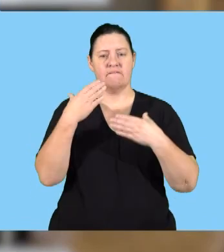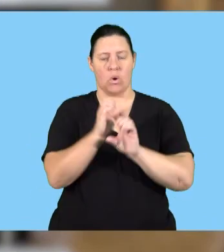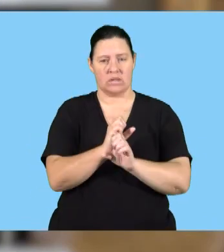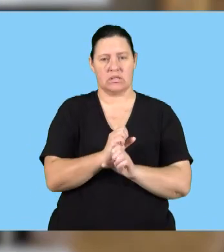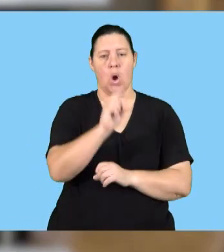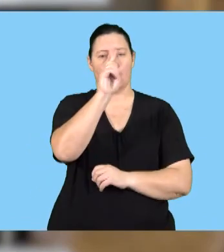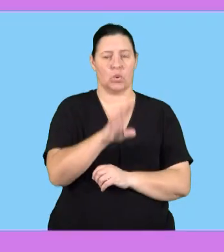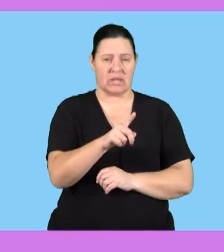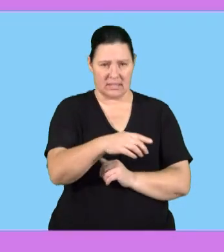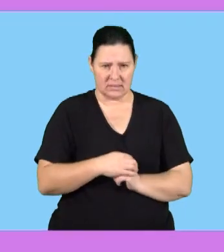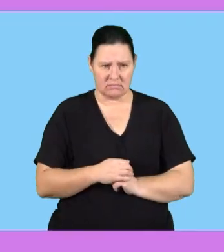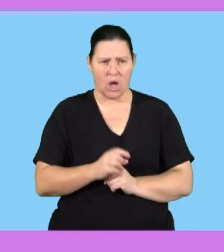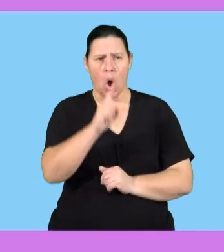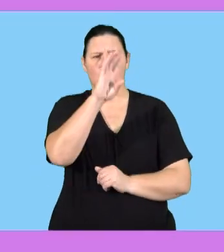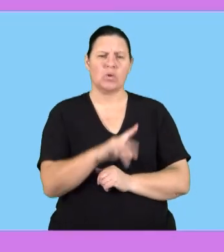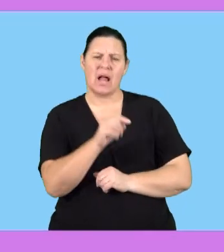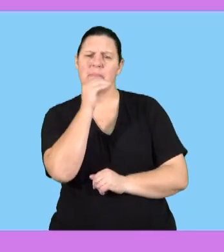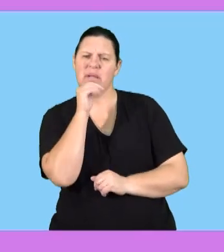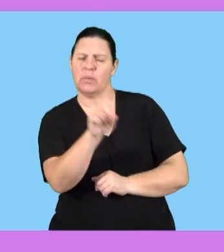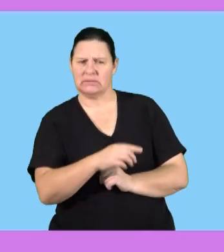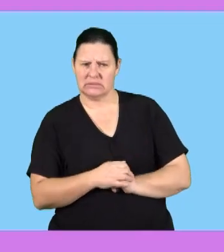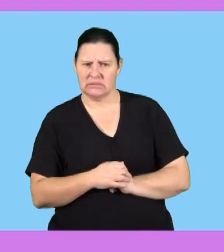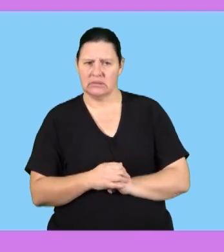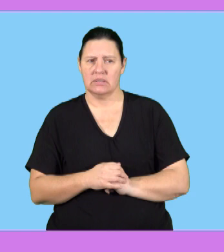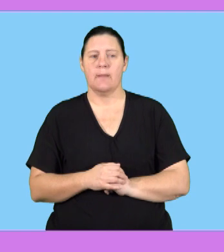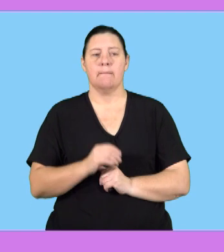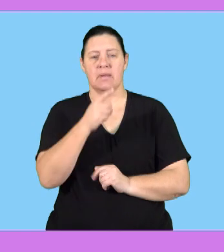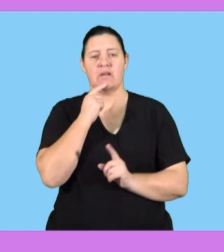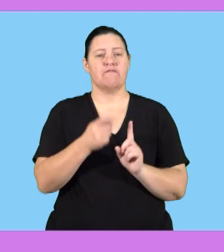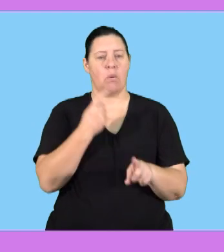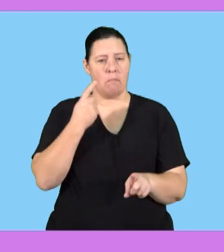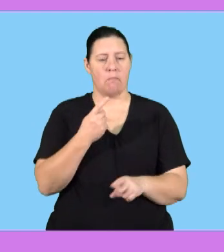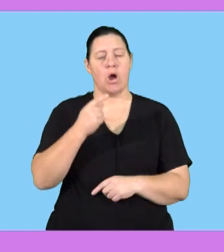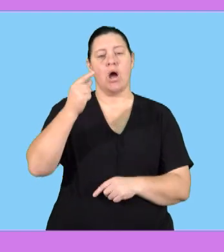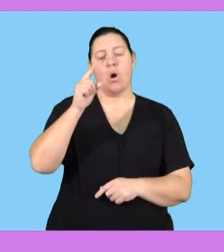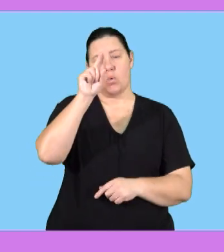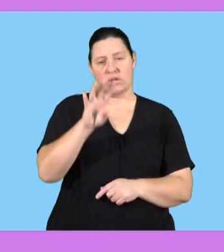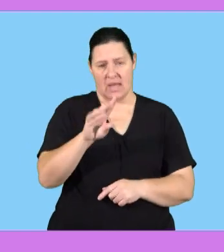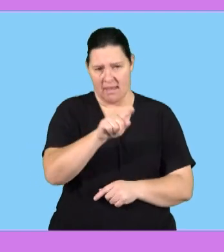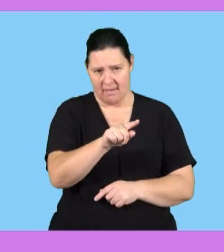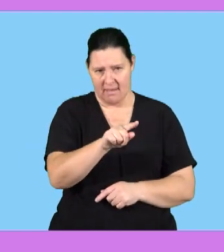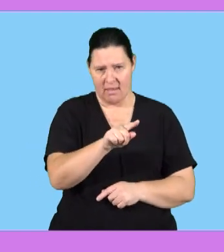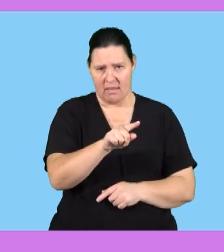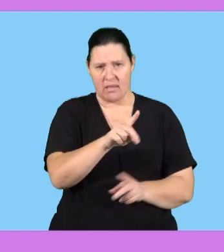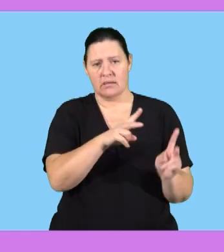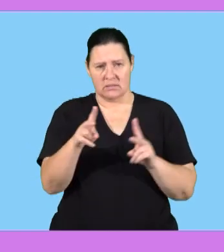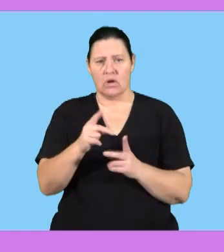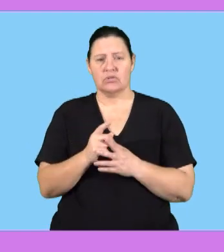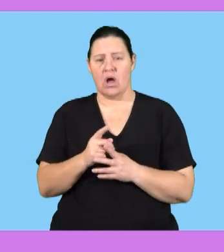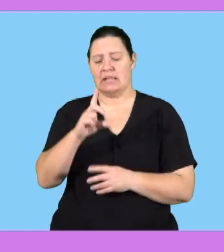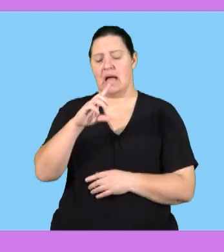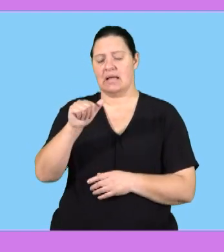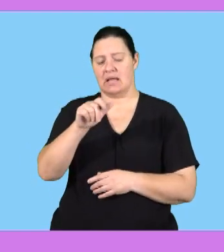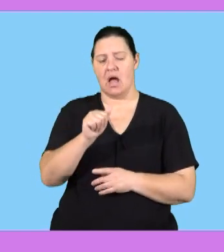on quartiles. Now let's look at what a quartile is, right? So quartiles is derived from the word quarters, and that divides the data